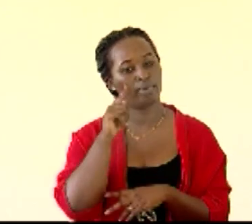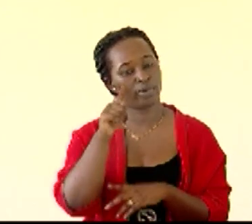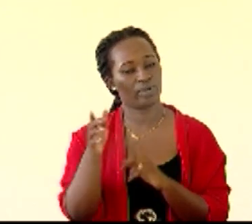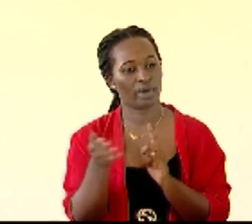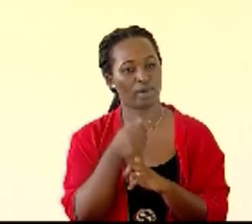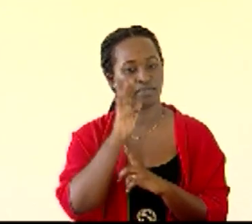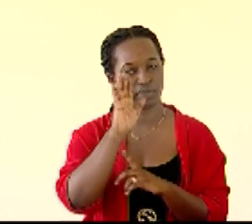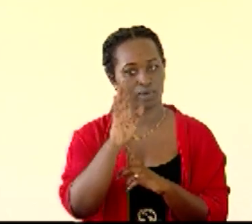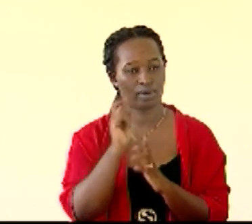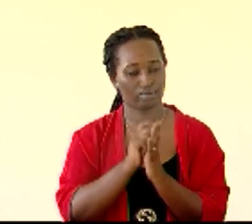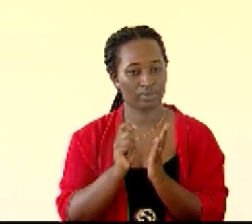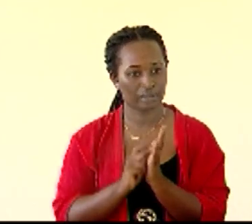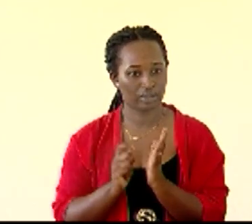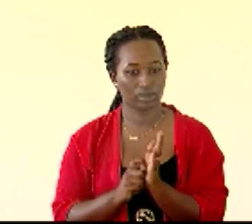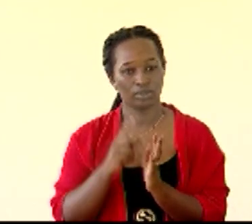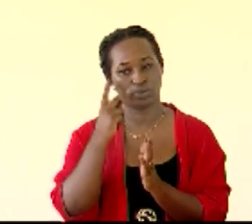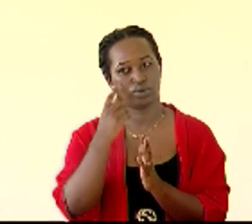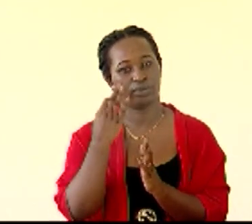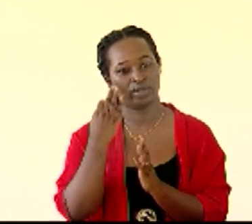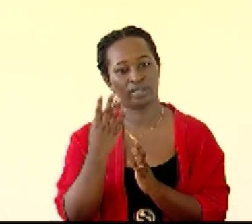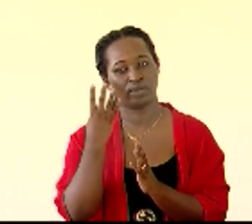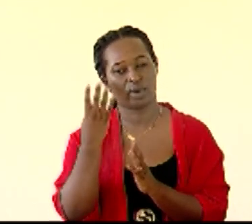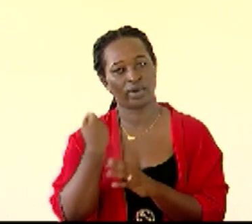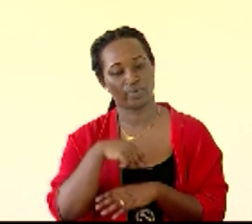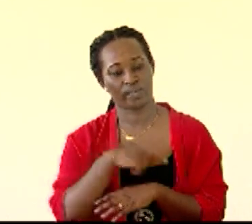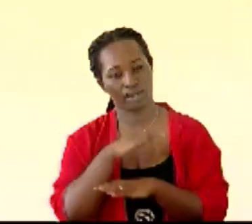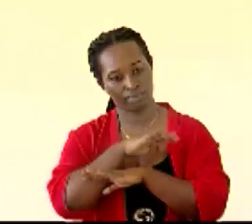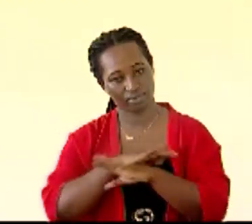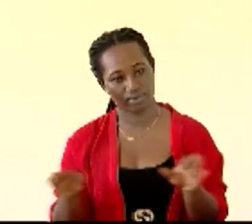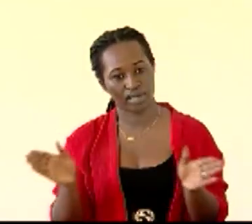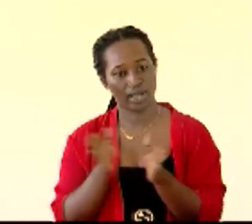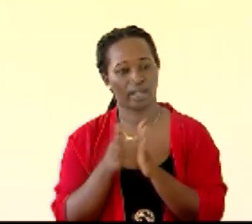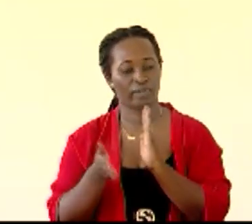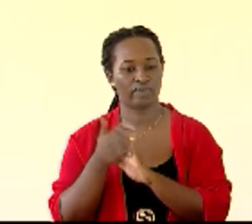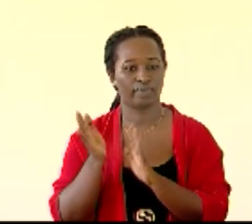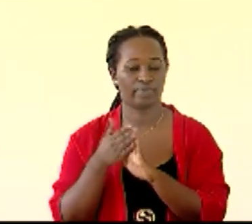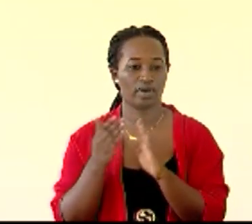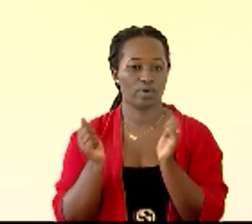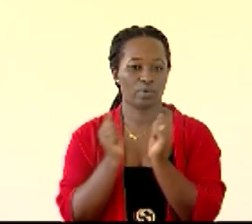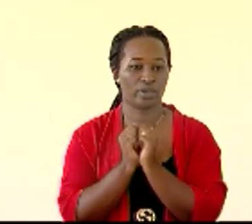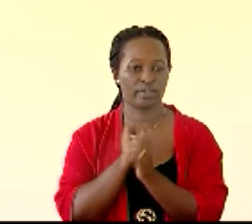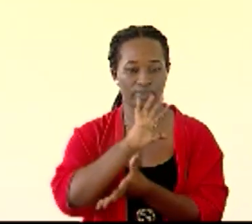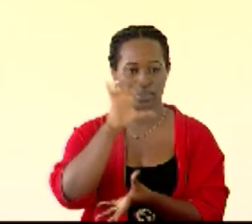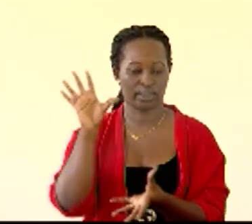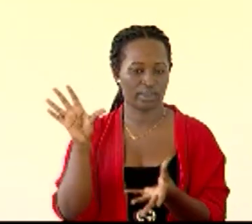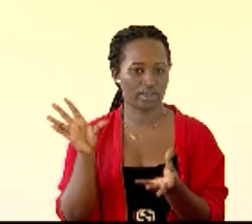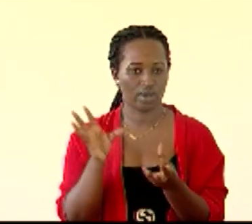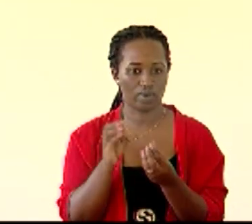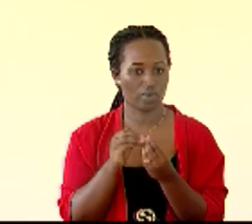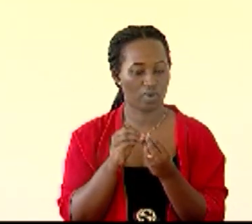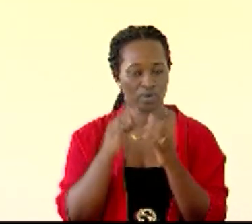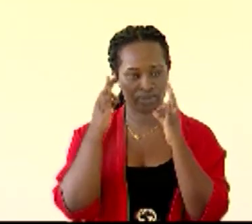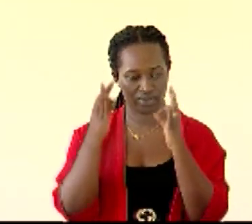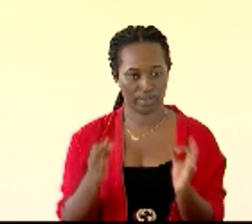caption, because 2, 3, 1, we are going away, and wrap it up with the whole clip.